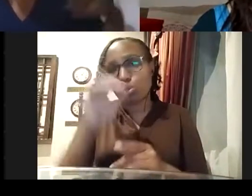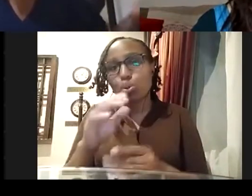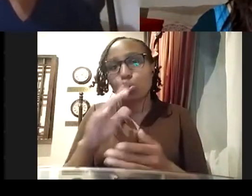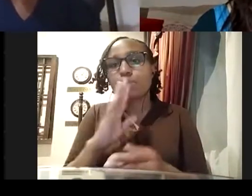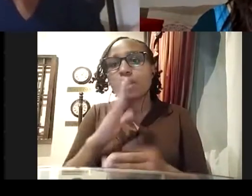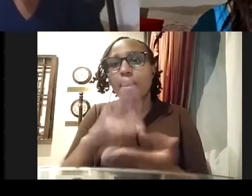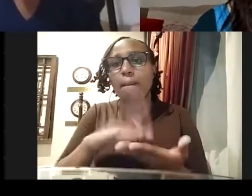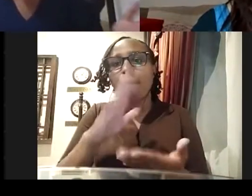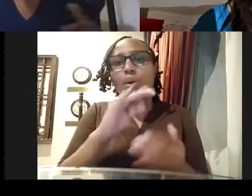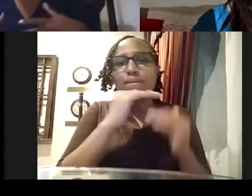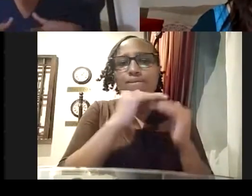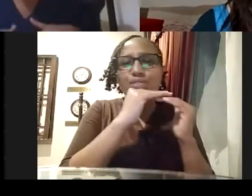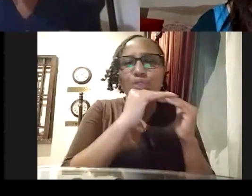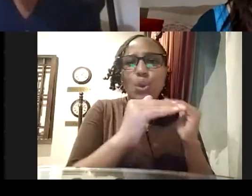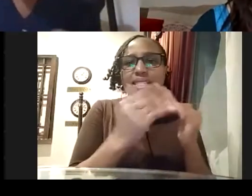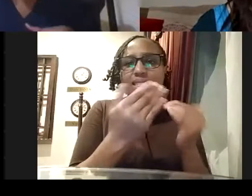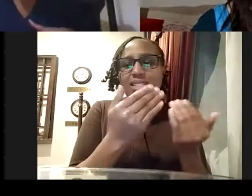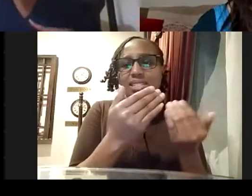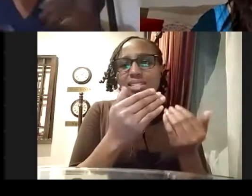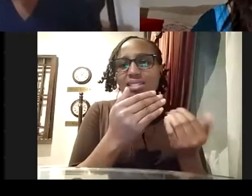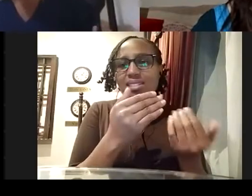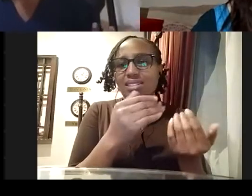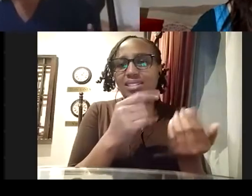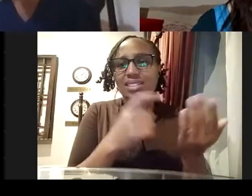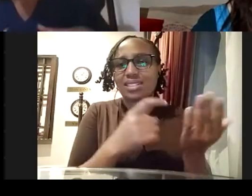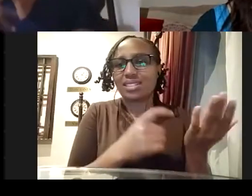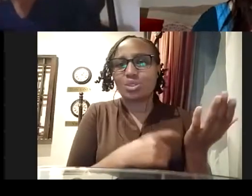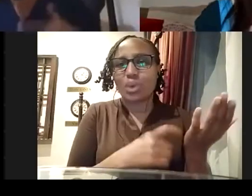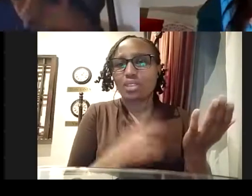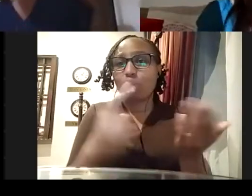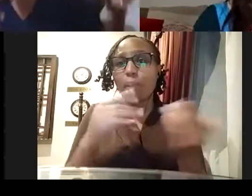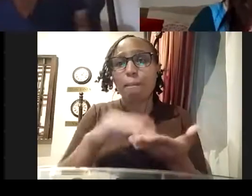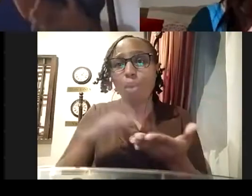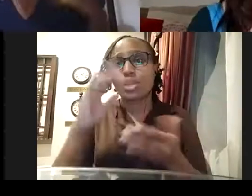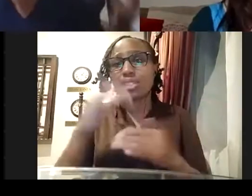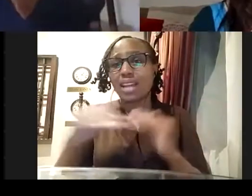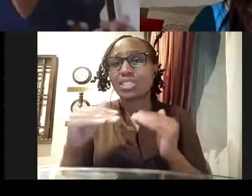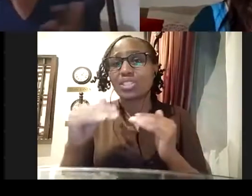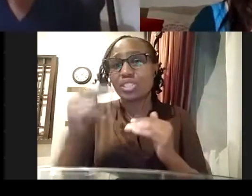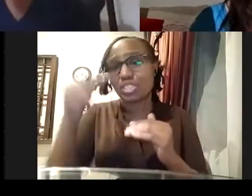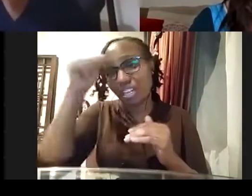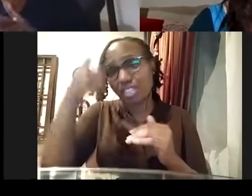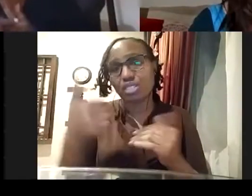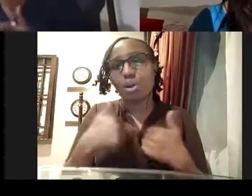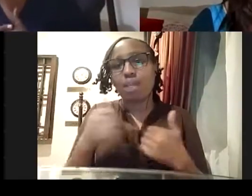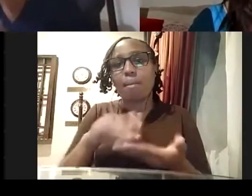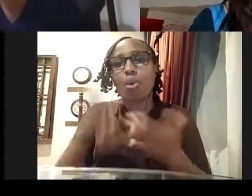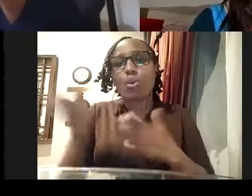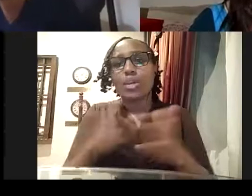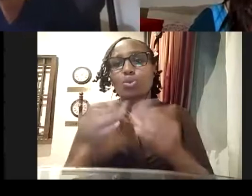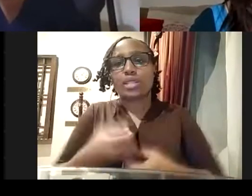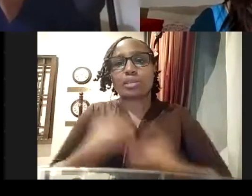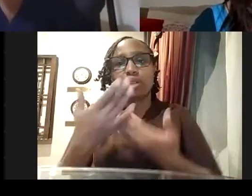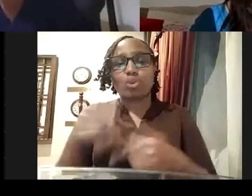English that you're any less intelligent. It just means that you're, if anything, more intelligent, that you have more ways to express yourselves. And I really wanted to celebrate